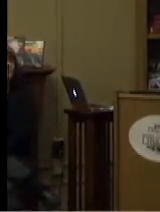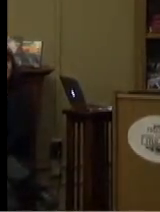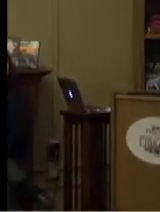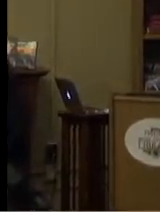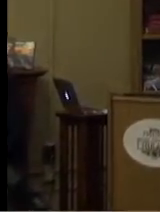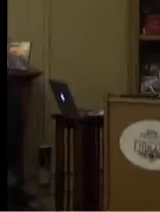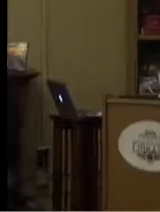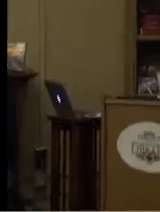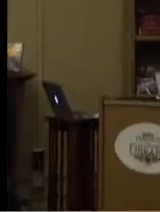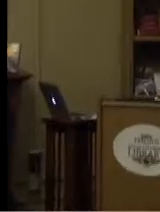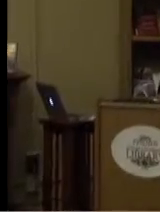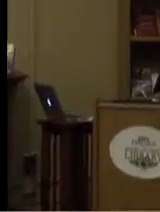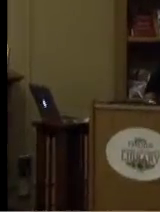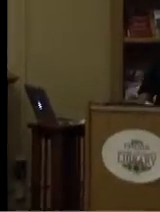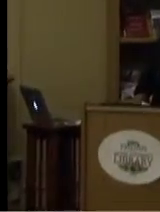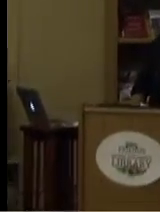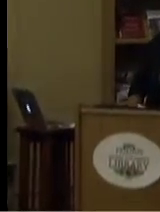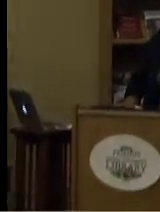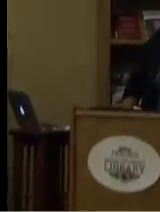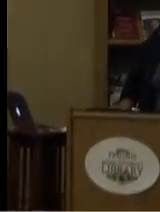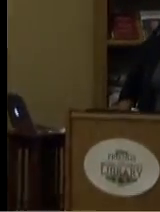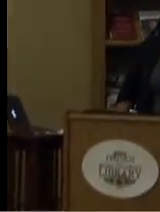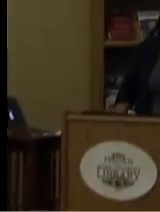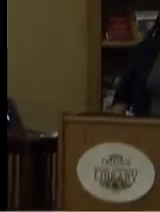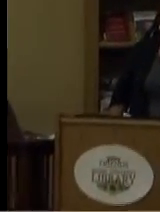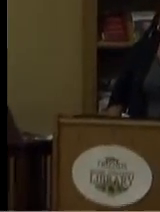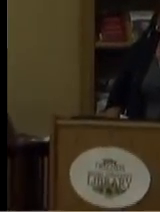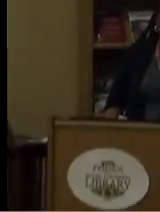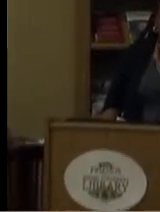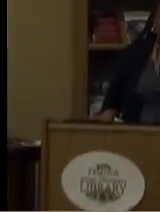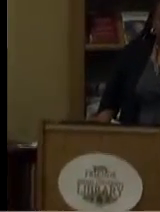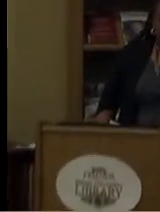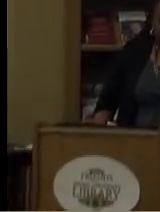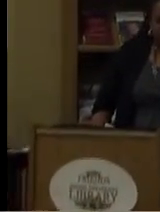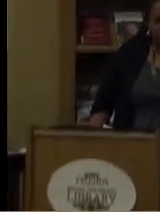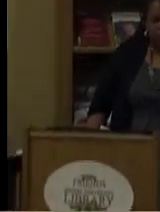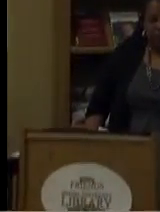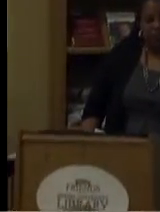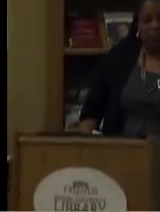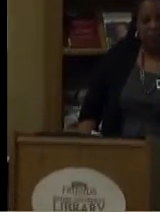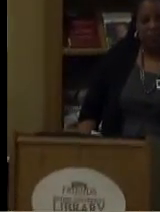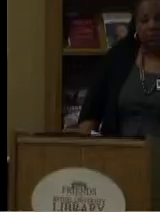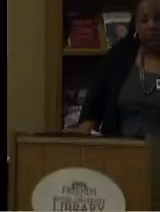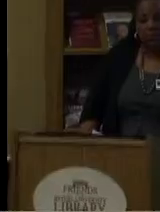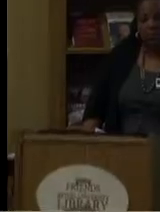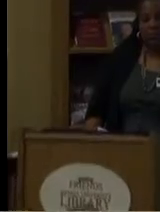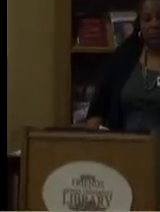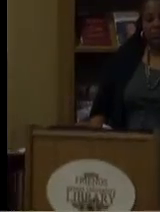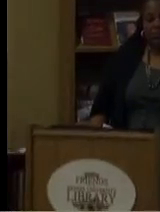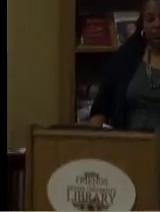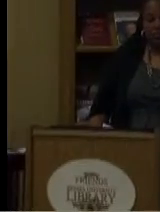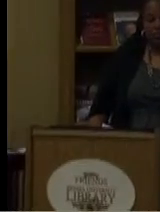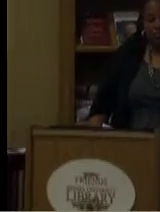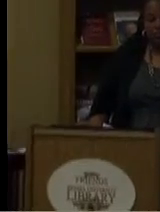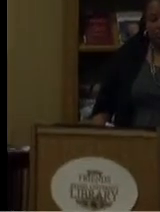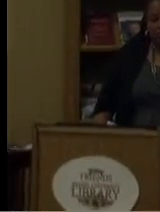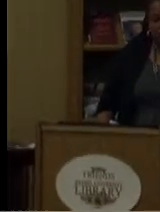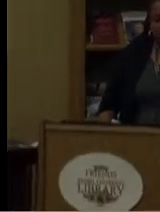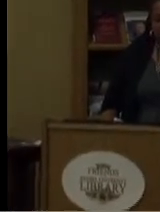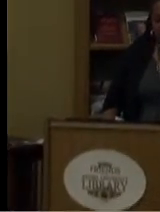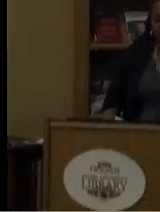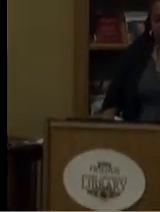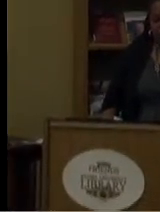Celebrating learning beyond the classroom through the experiences and accomplishments of Bethel faculty, students, and staff is what Primetime in the